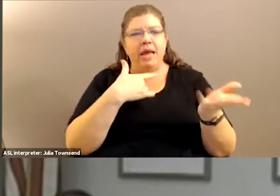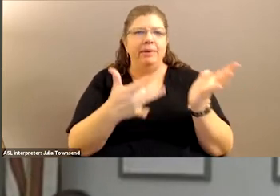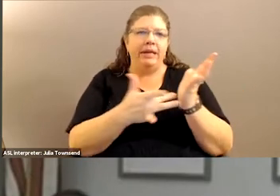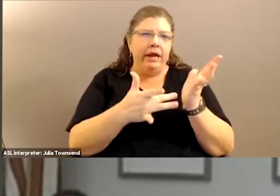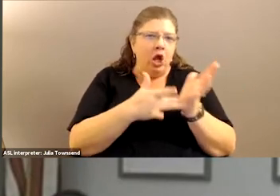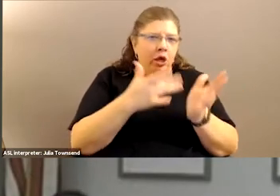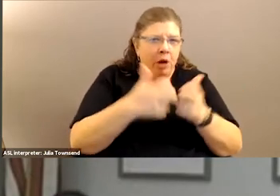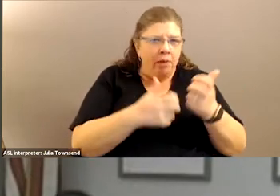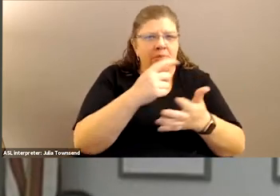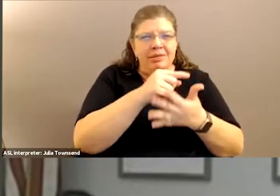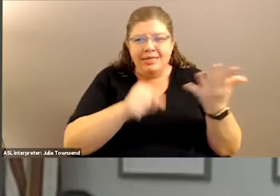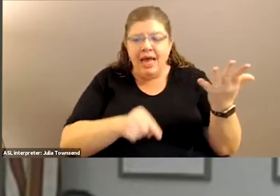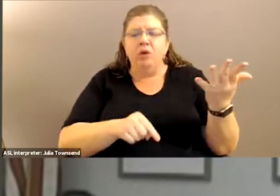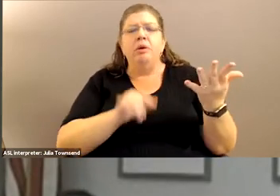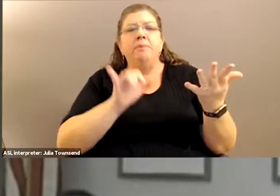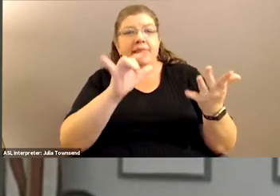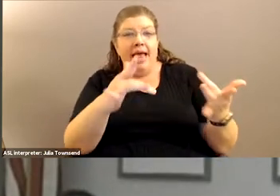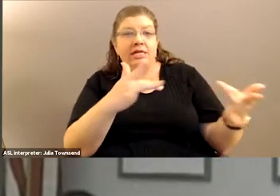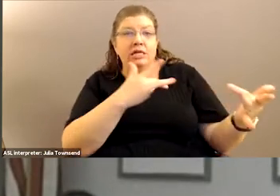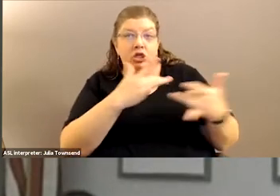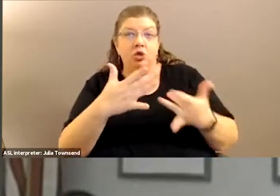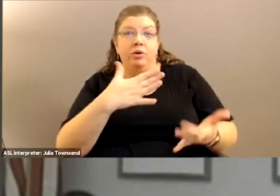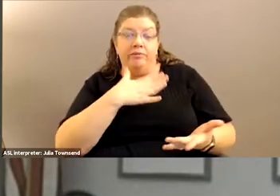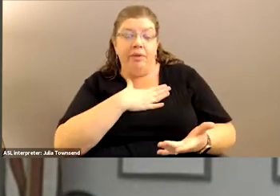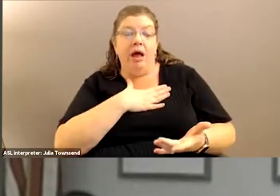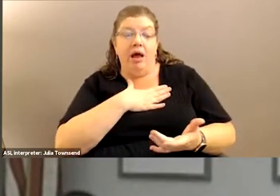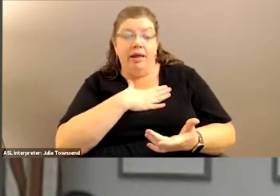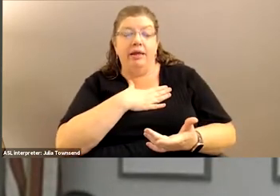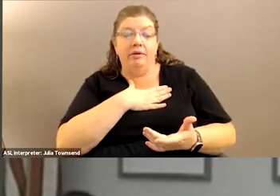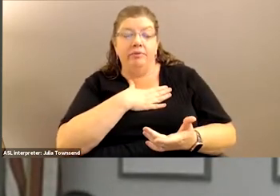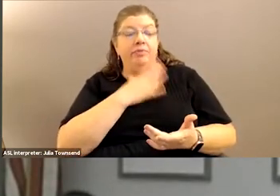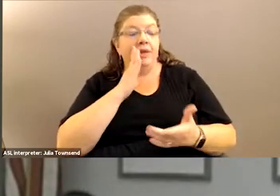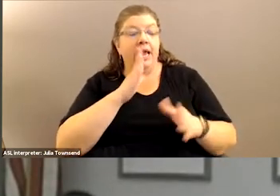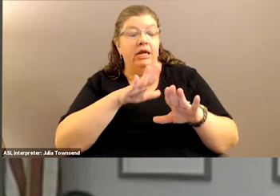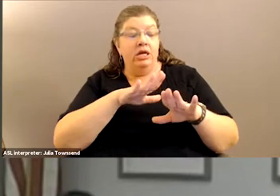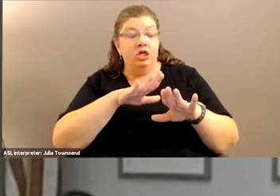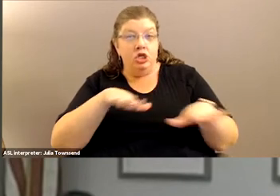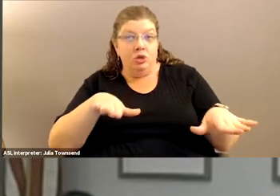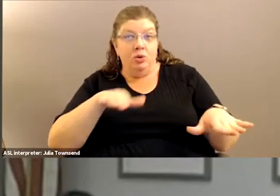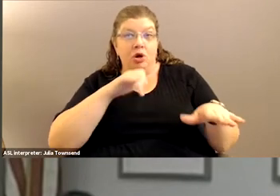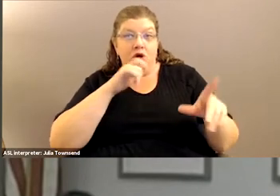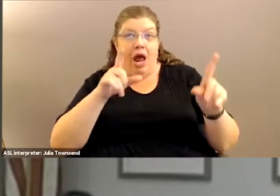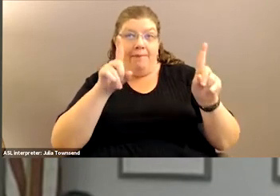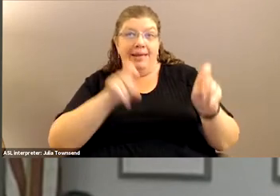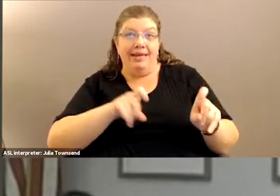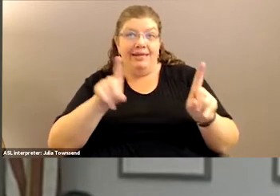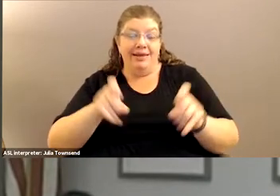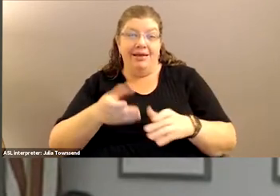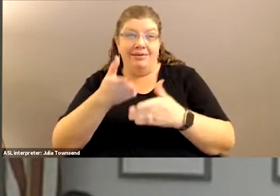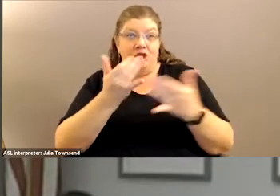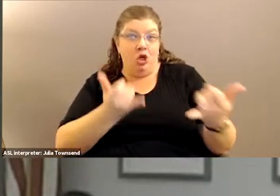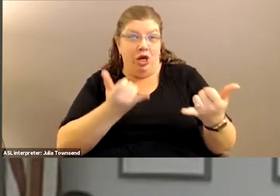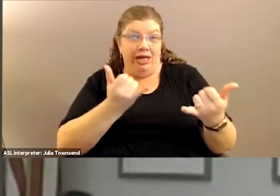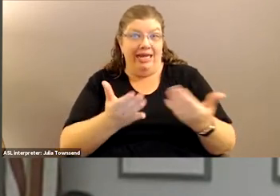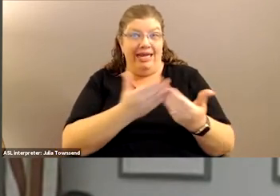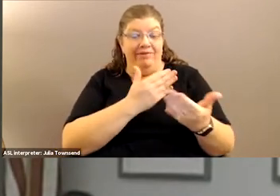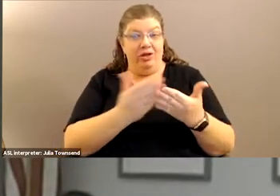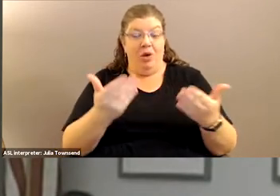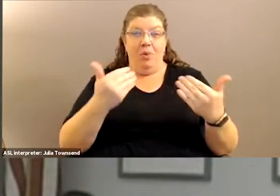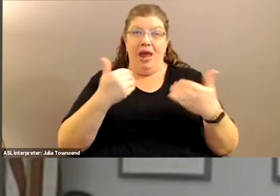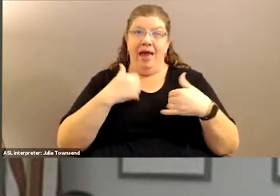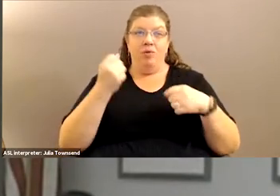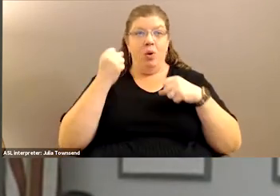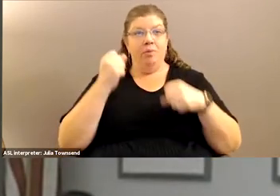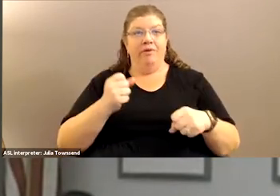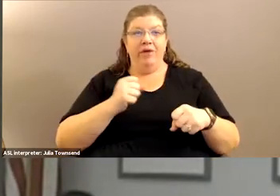etc but that is a concern of mine that that children are not being tested currently even though we have this robust